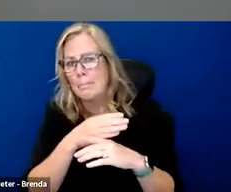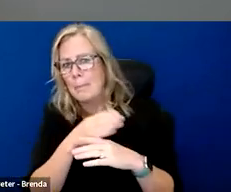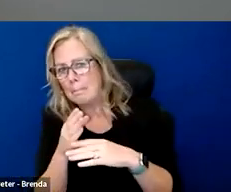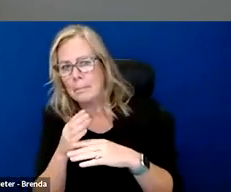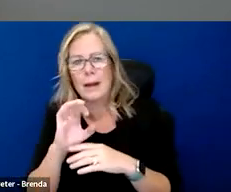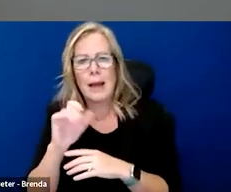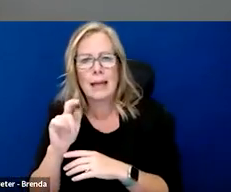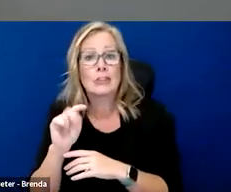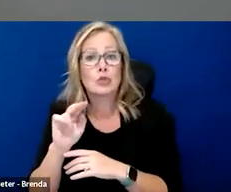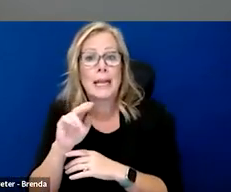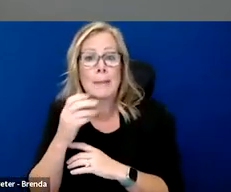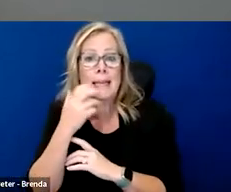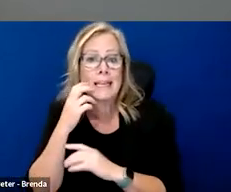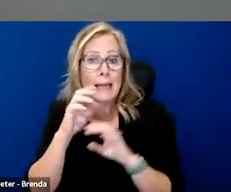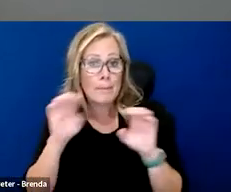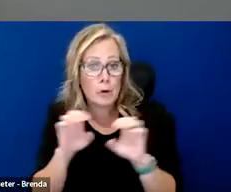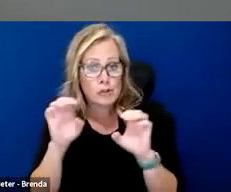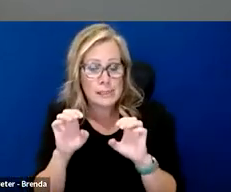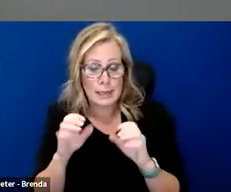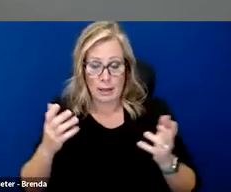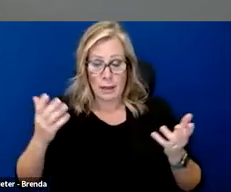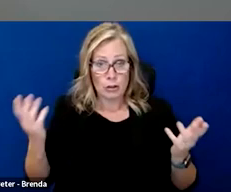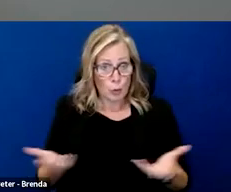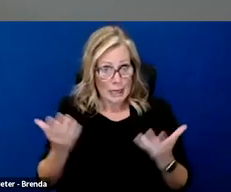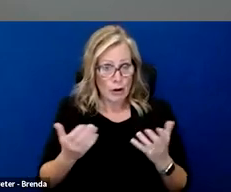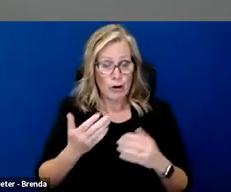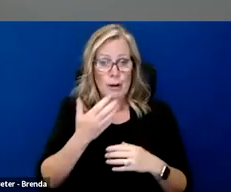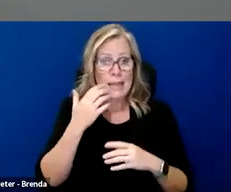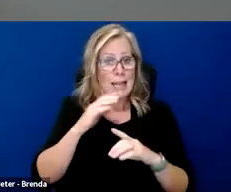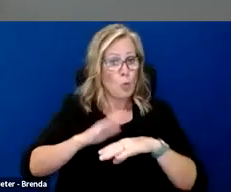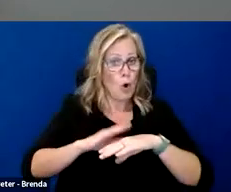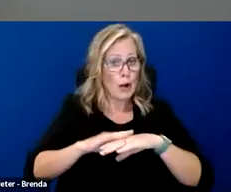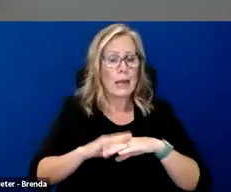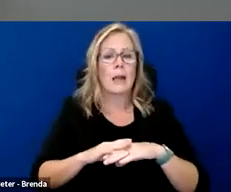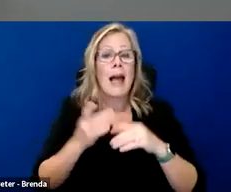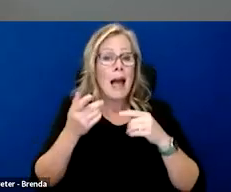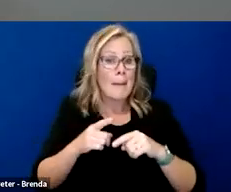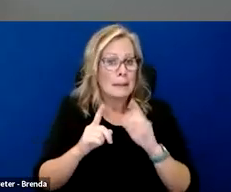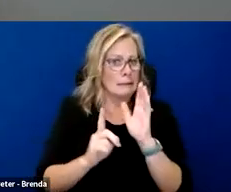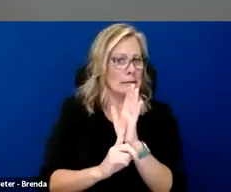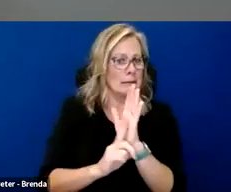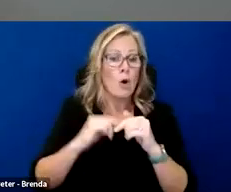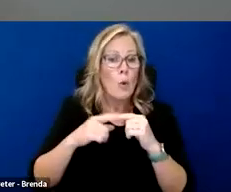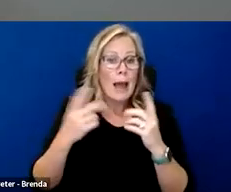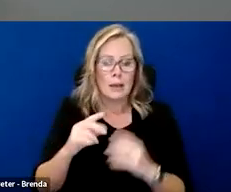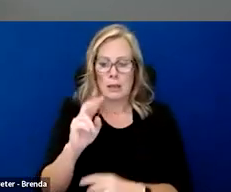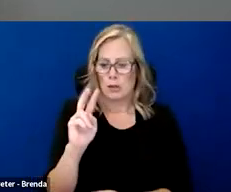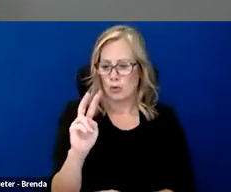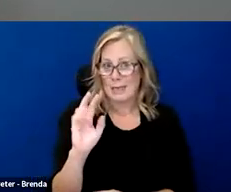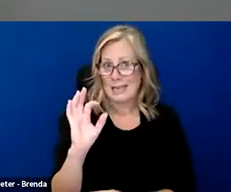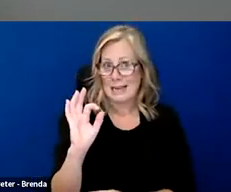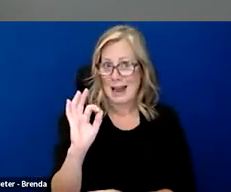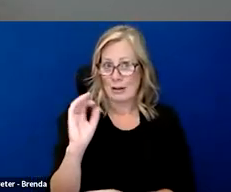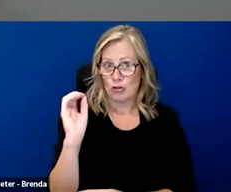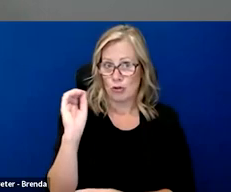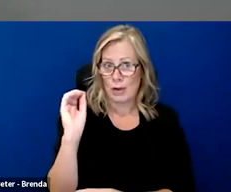region, a heat warning is declared when there is a predicted high of 29 degrees, followed